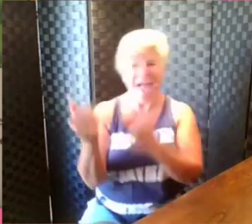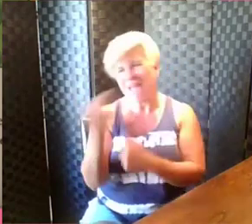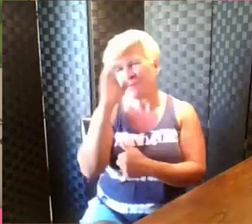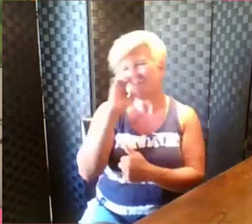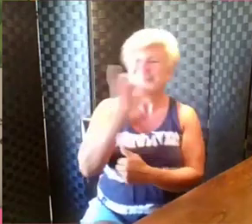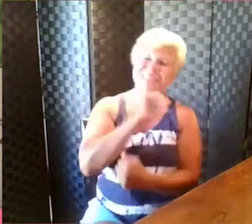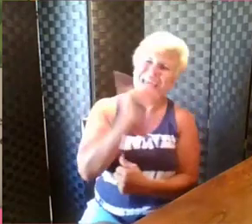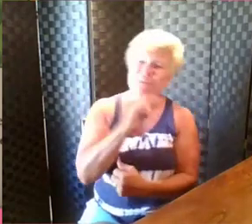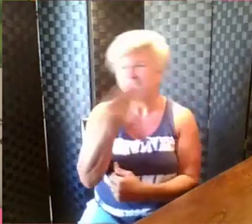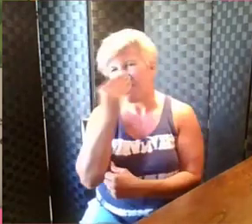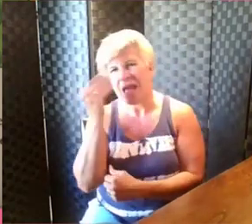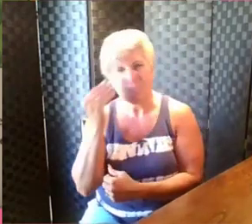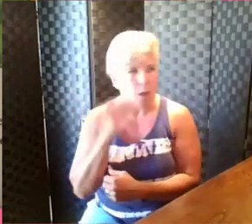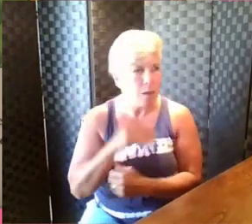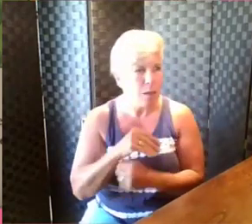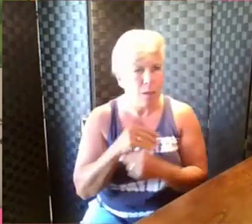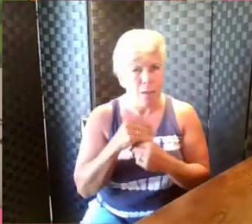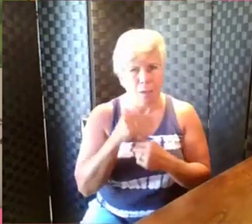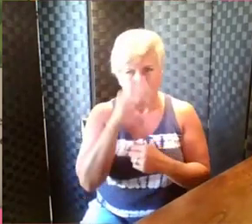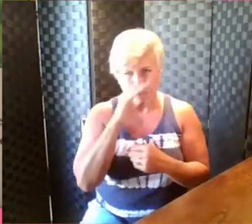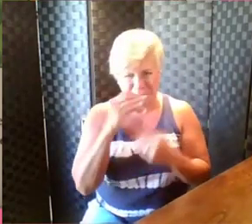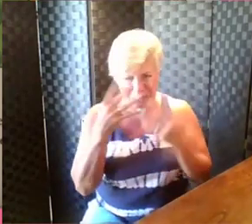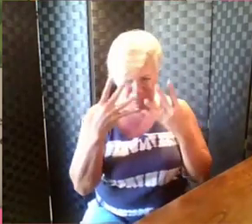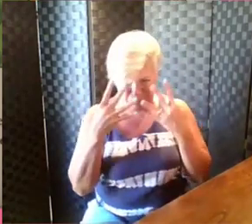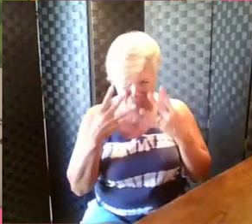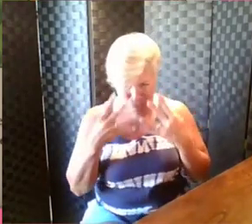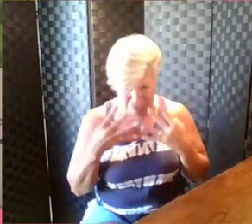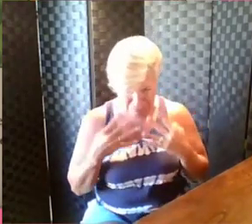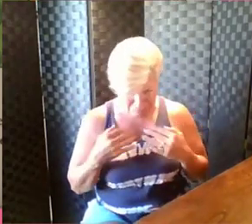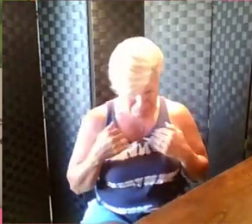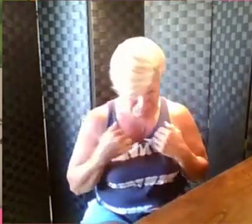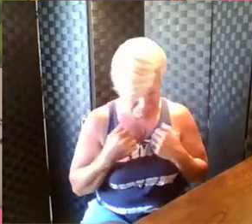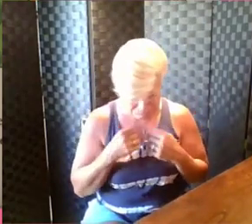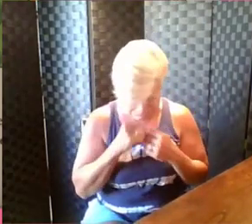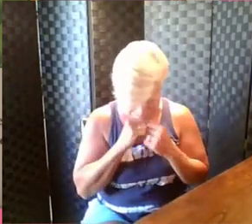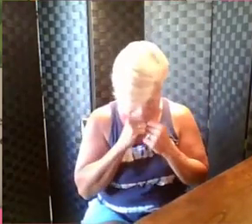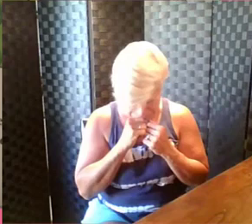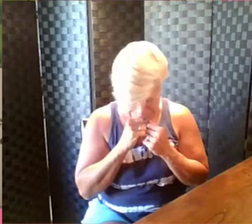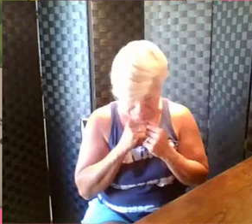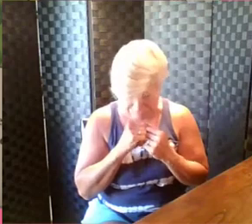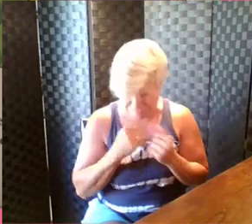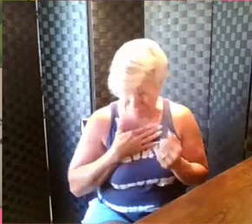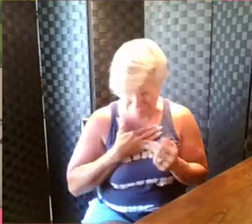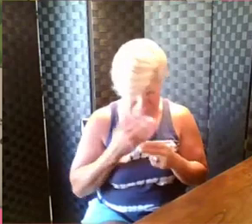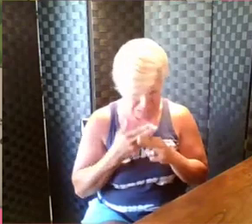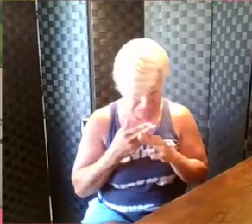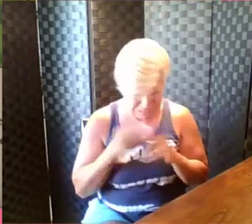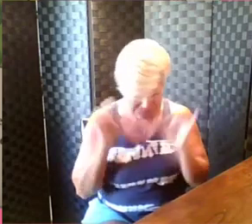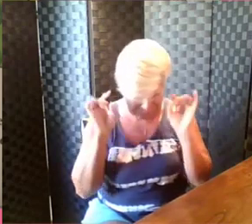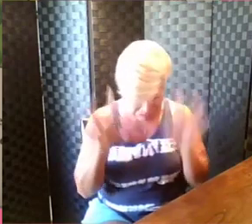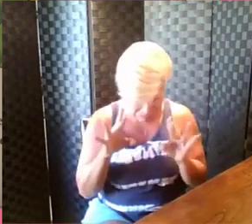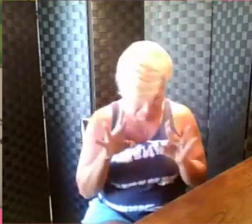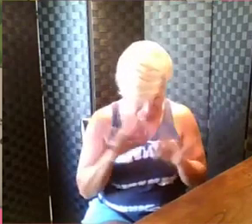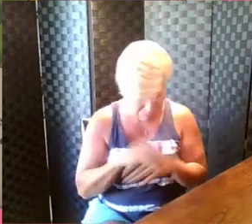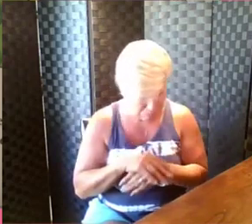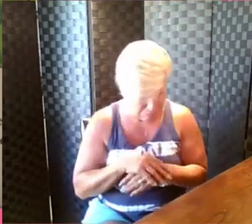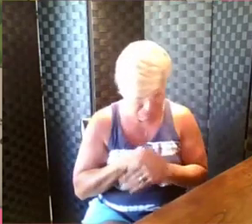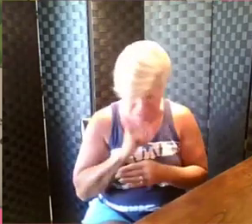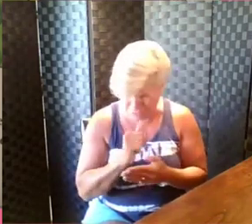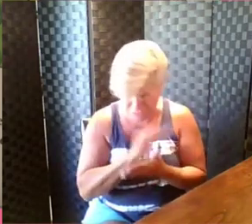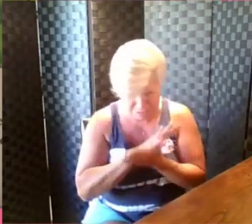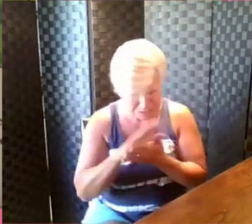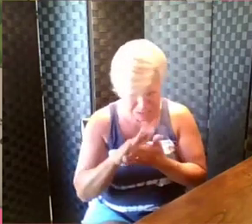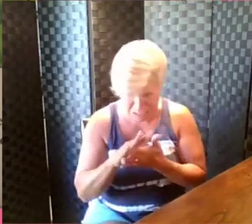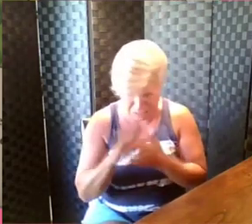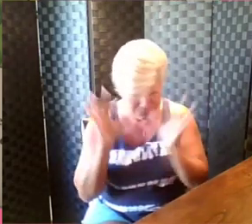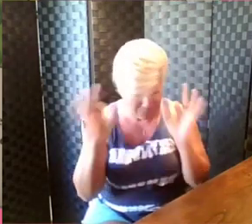funny. Chrysanthemum wilted. She did not think her name was absolutely perfect. She thought it was